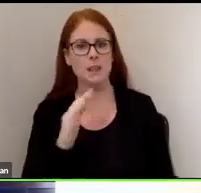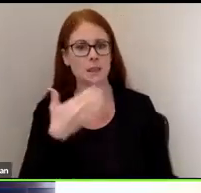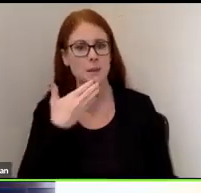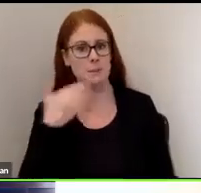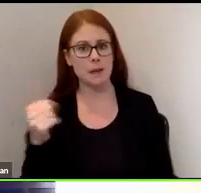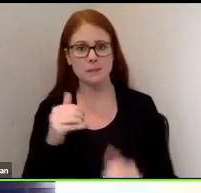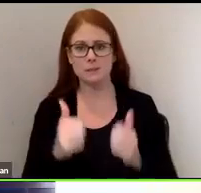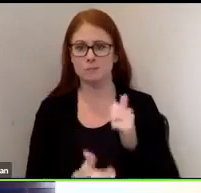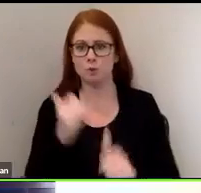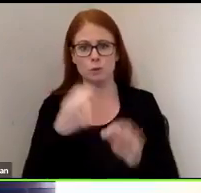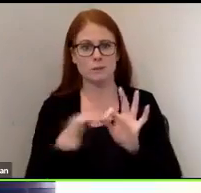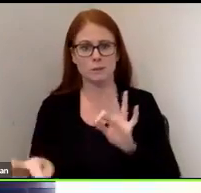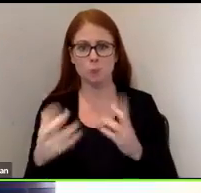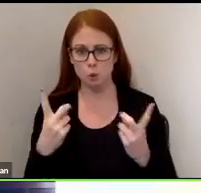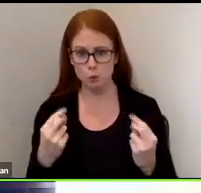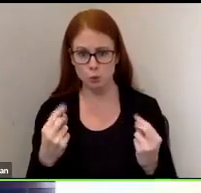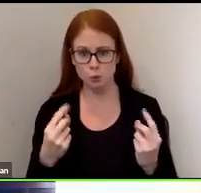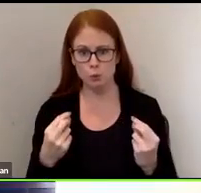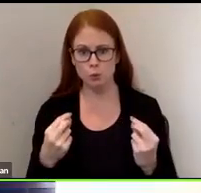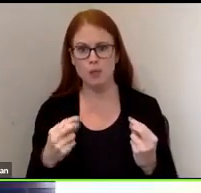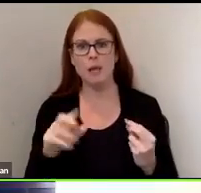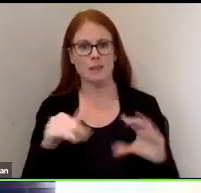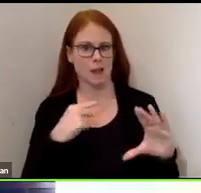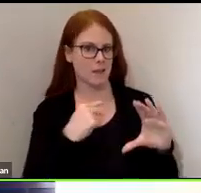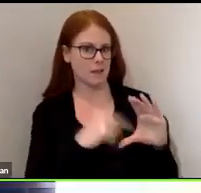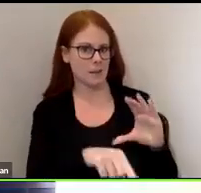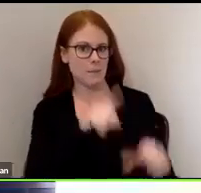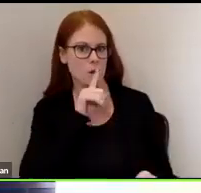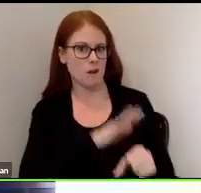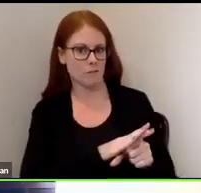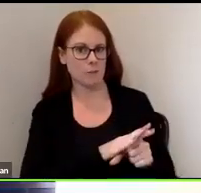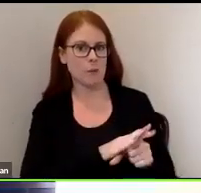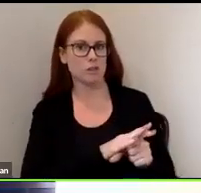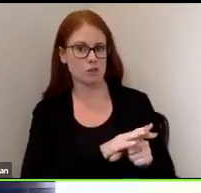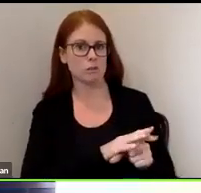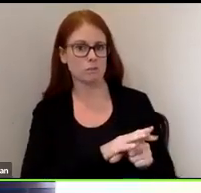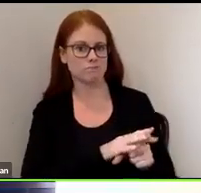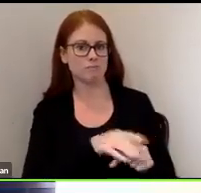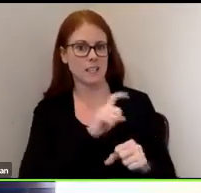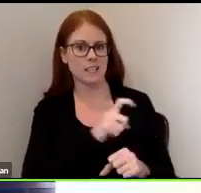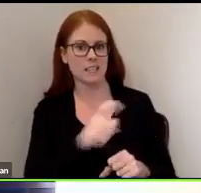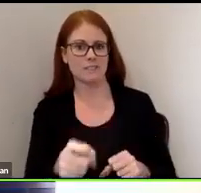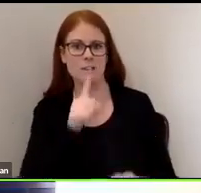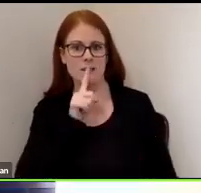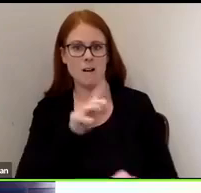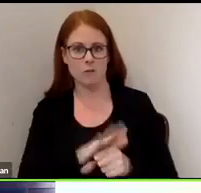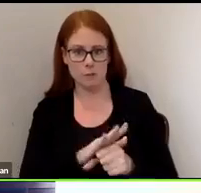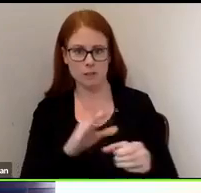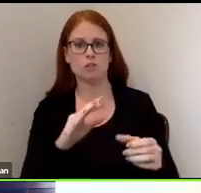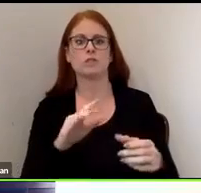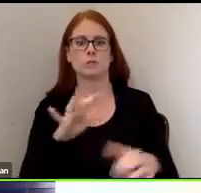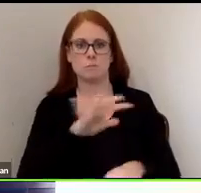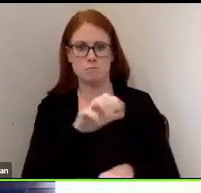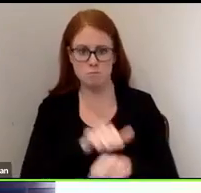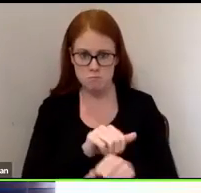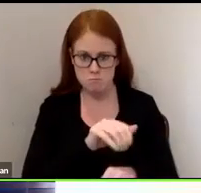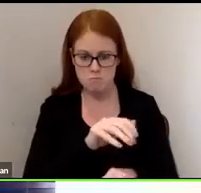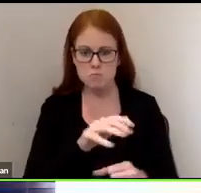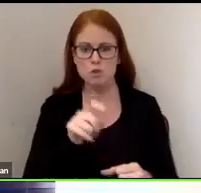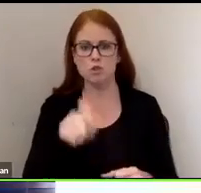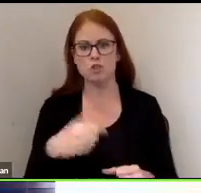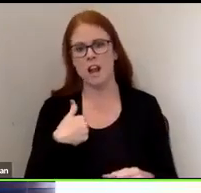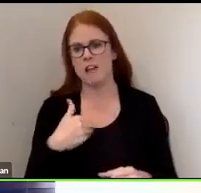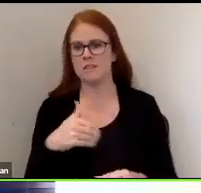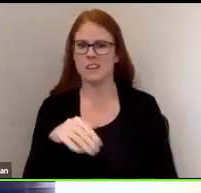simplest thing that you can do is in that email confirmation that gives you your confirmation that you have booked an appointment. So there should be